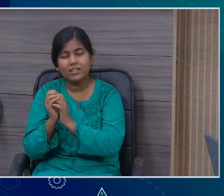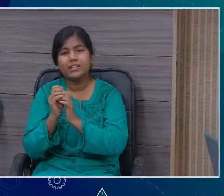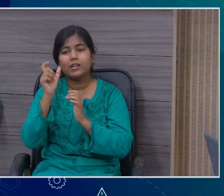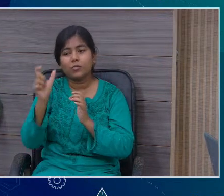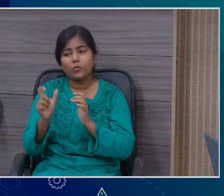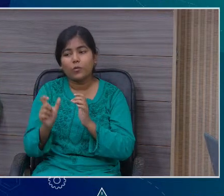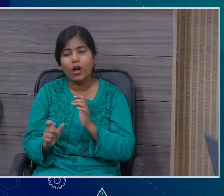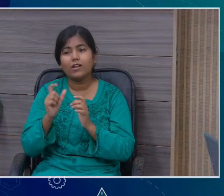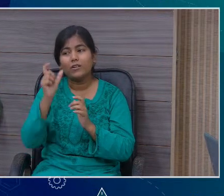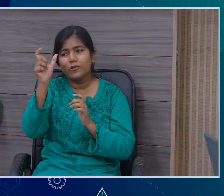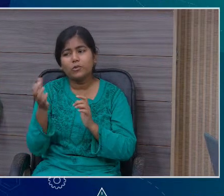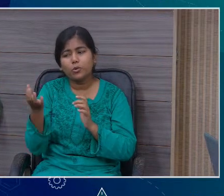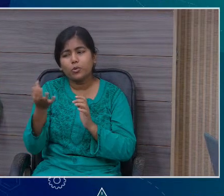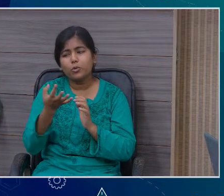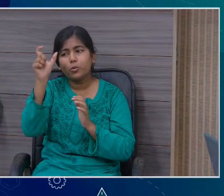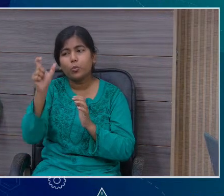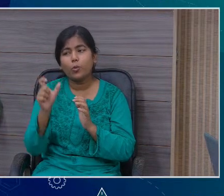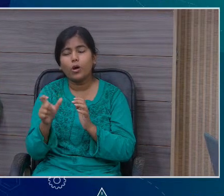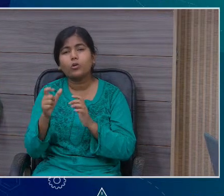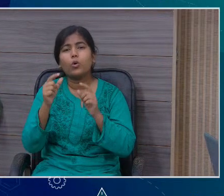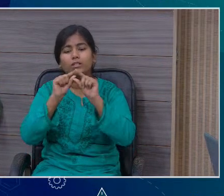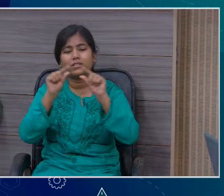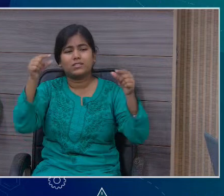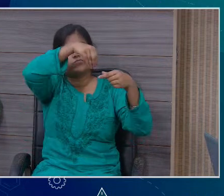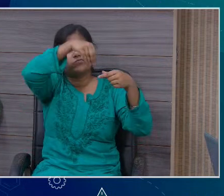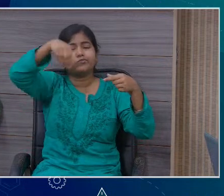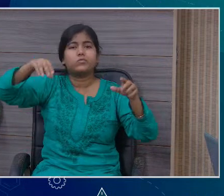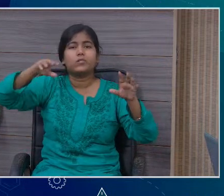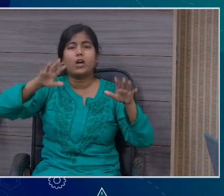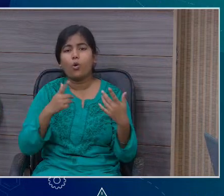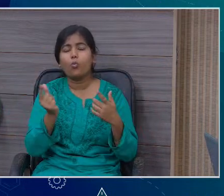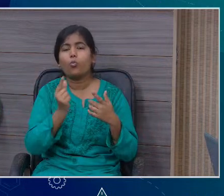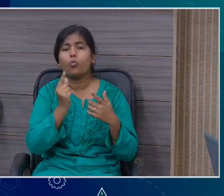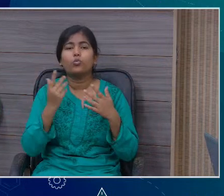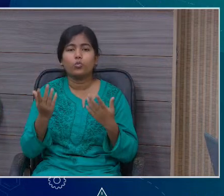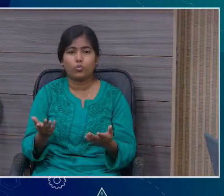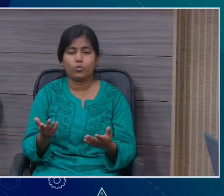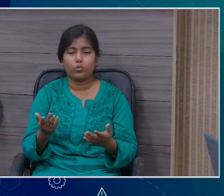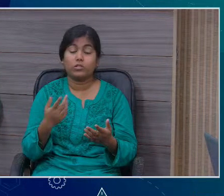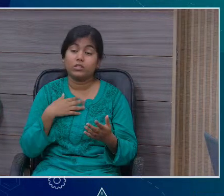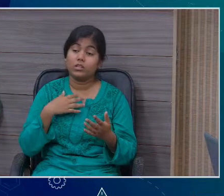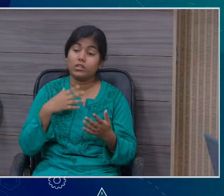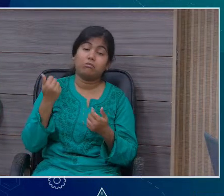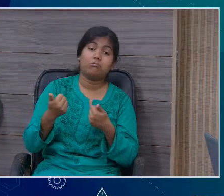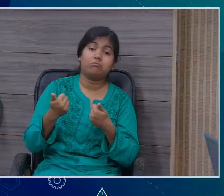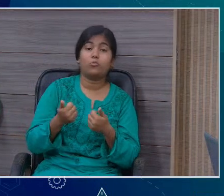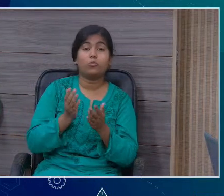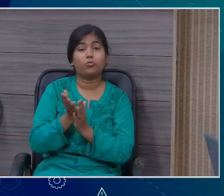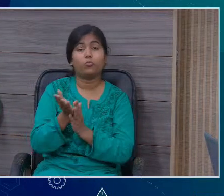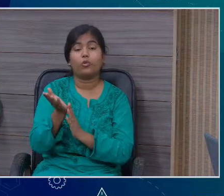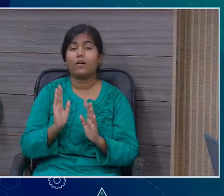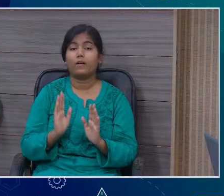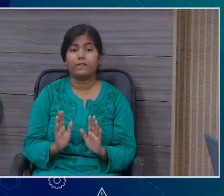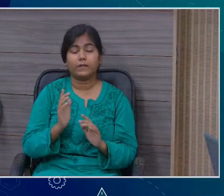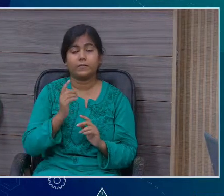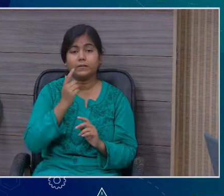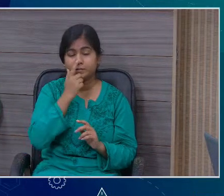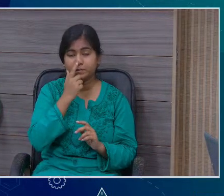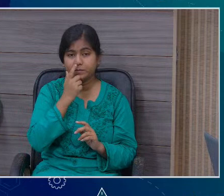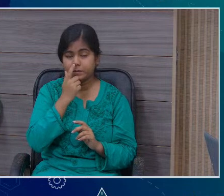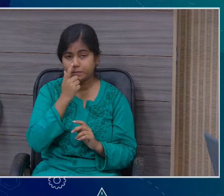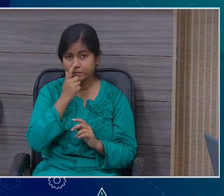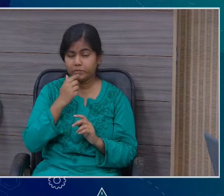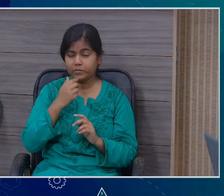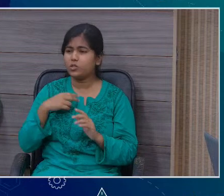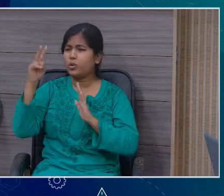them, the new word in sentences, it will be a very new and very good thing for them. Okay. So reading it